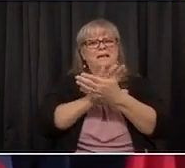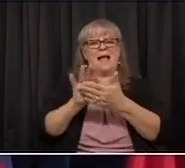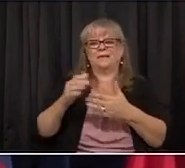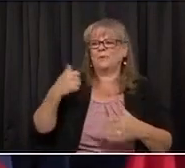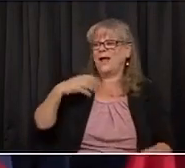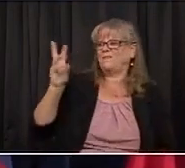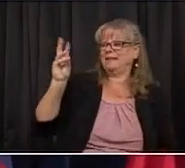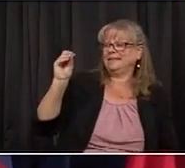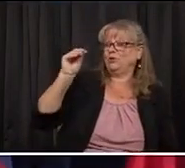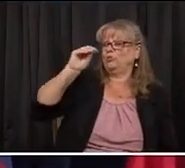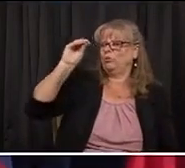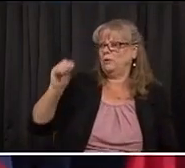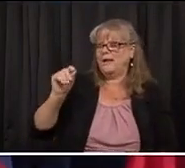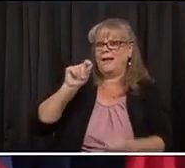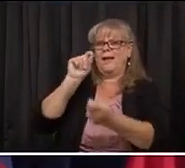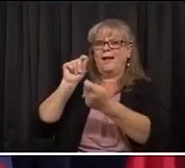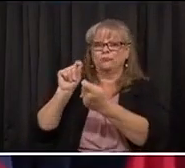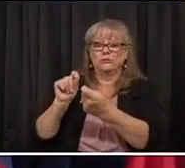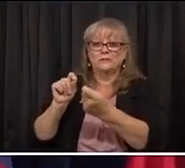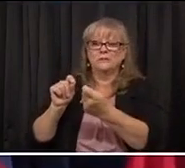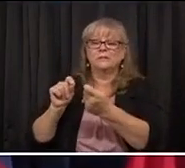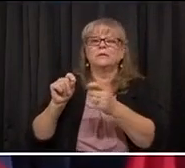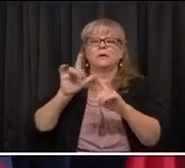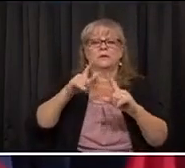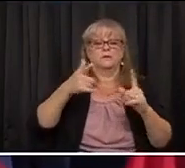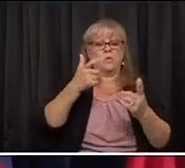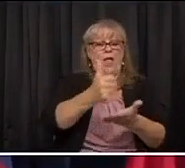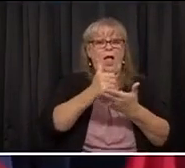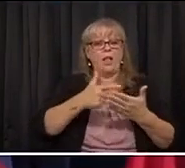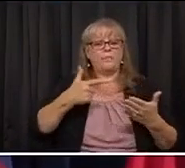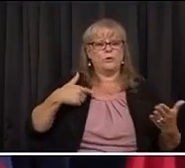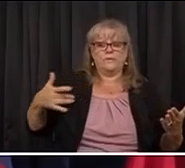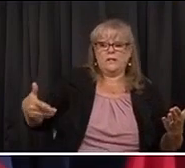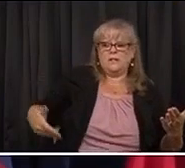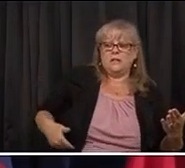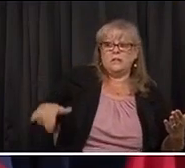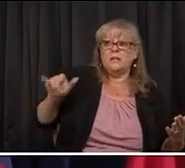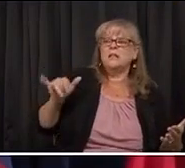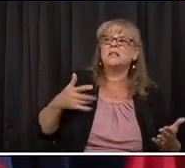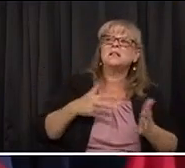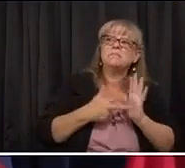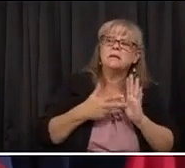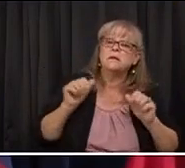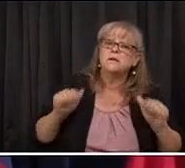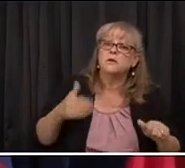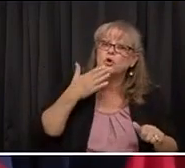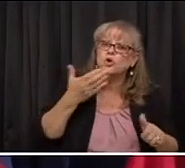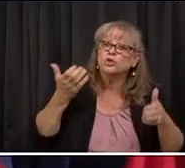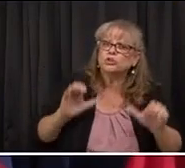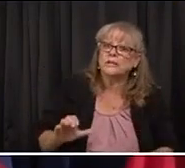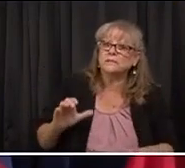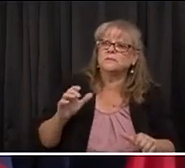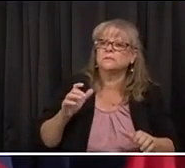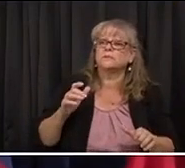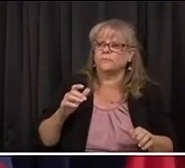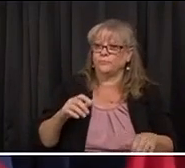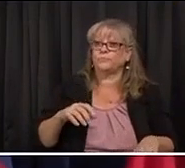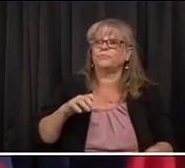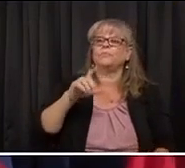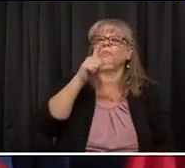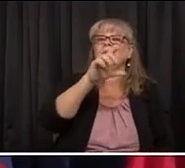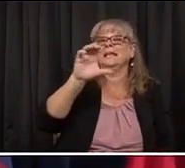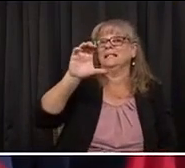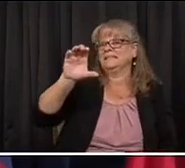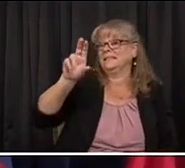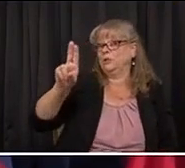we will see the sensitivity of this test, and then we will work with CU to deploy this in